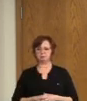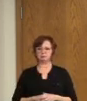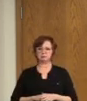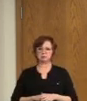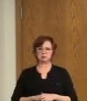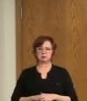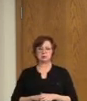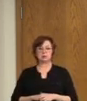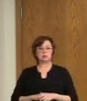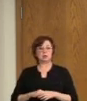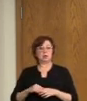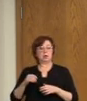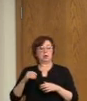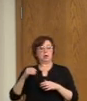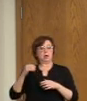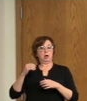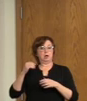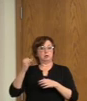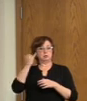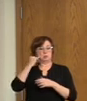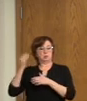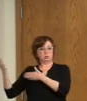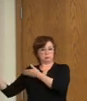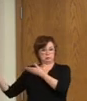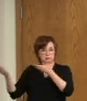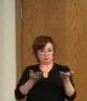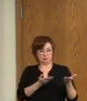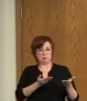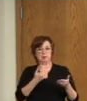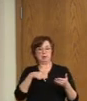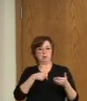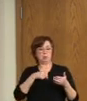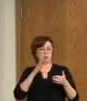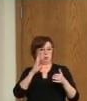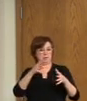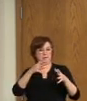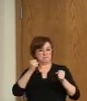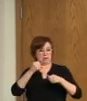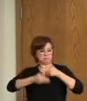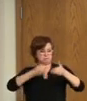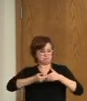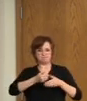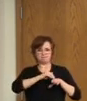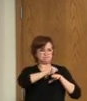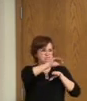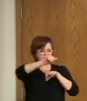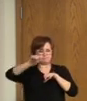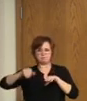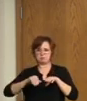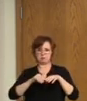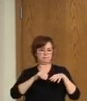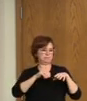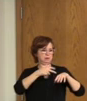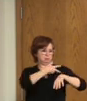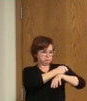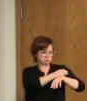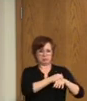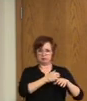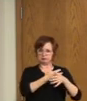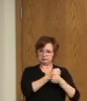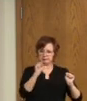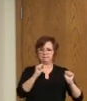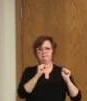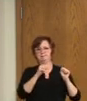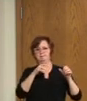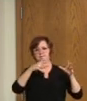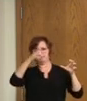people quickly, safely, and efficiently as possible. I want to thank everybody involved for